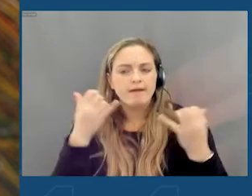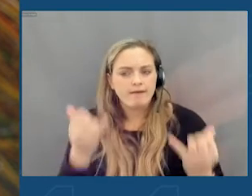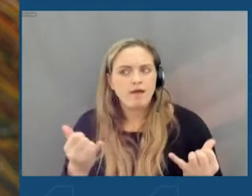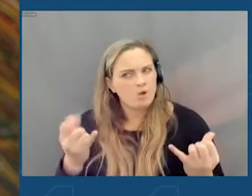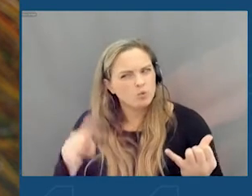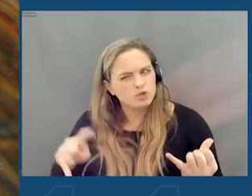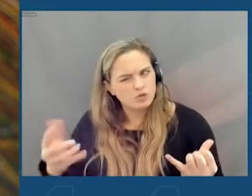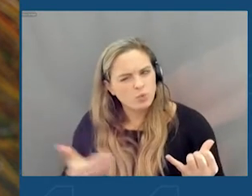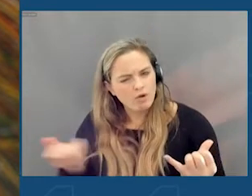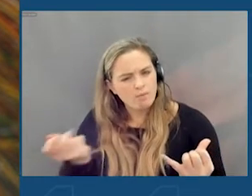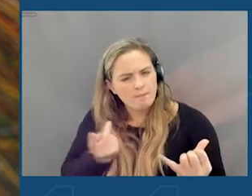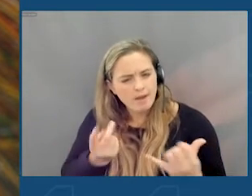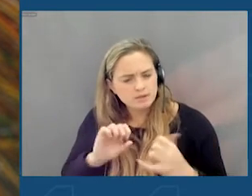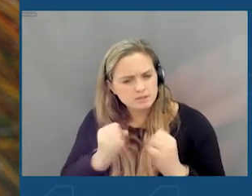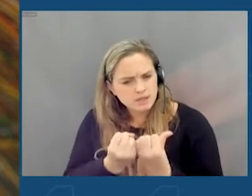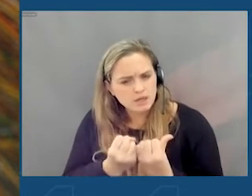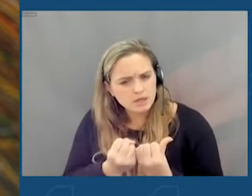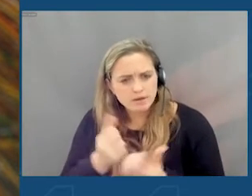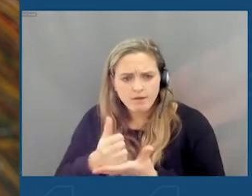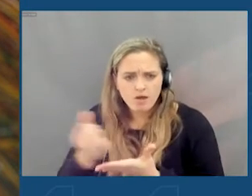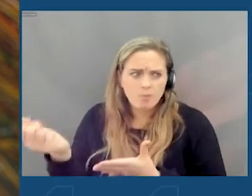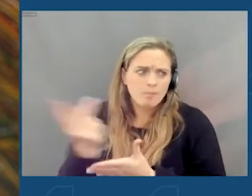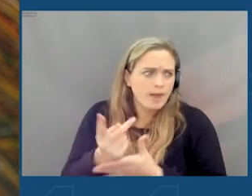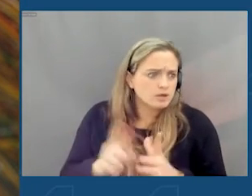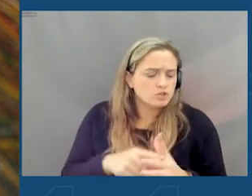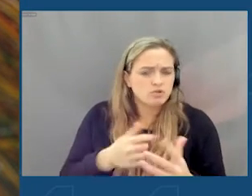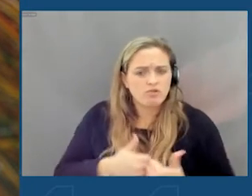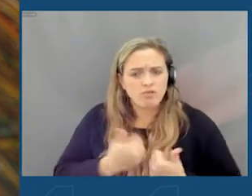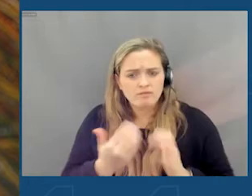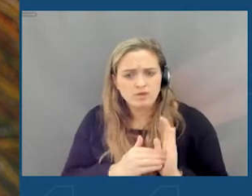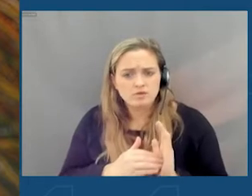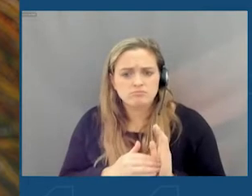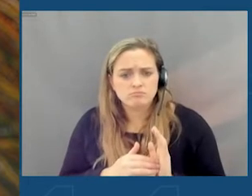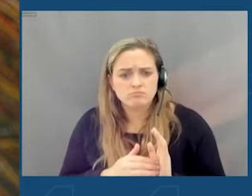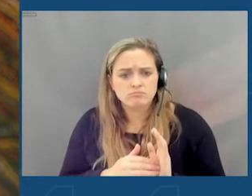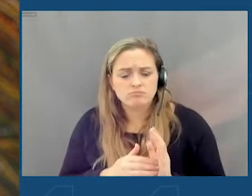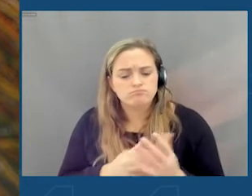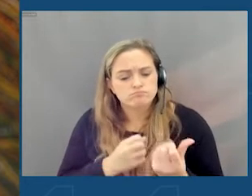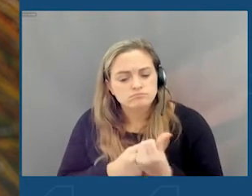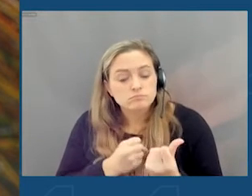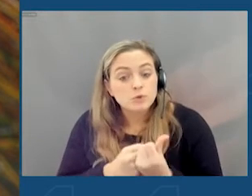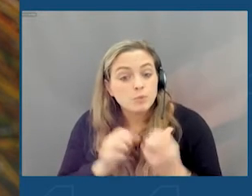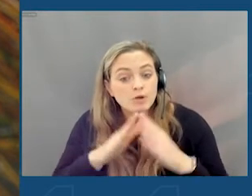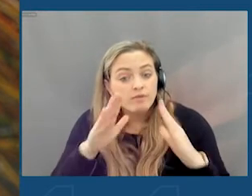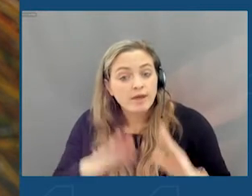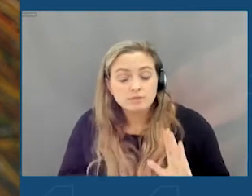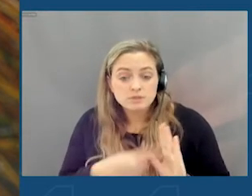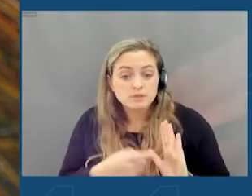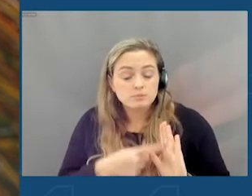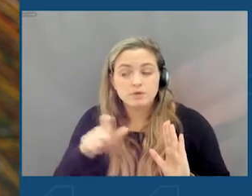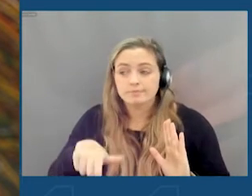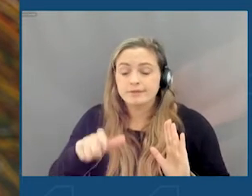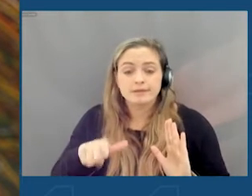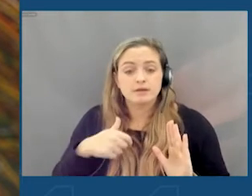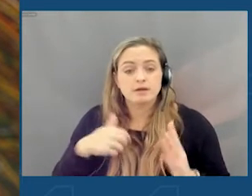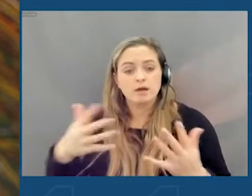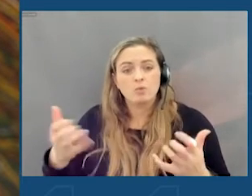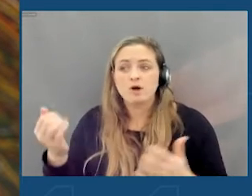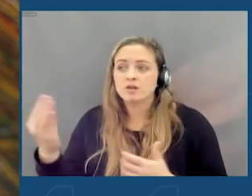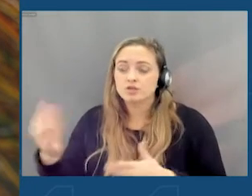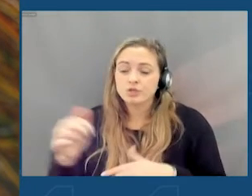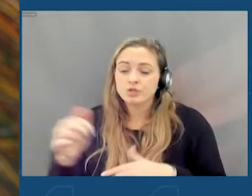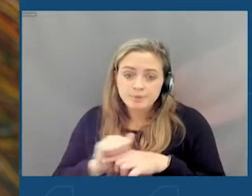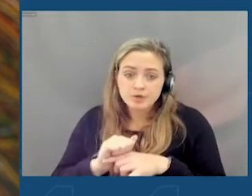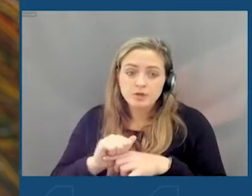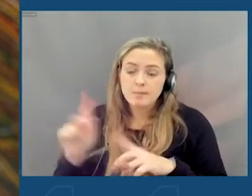back, help them get back on their feet. Supportive housing sometimes. I've wanted job training while people are